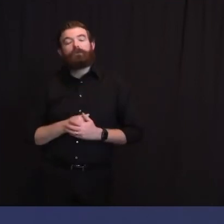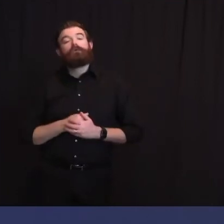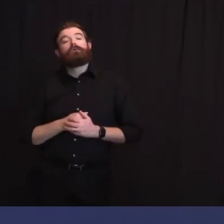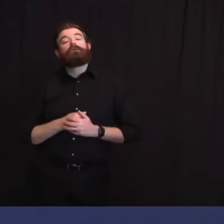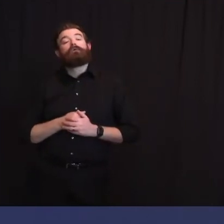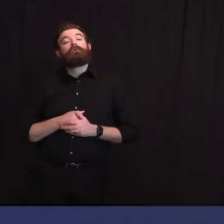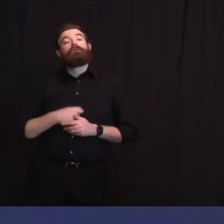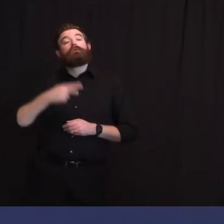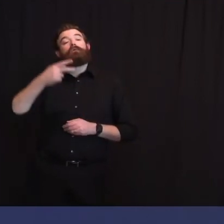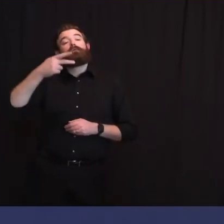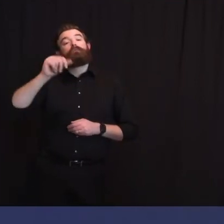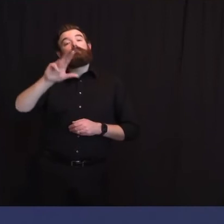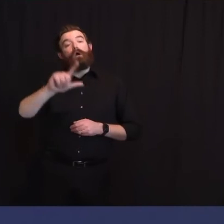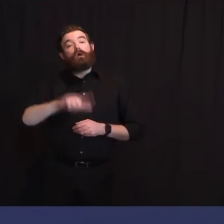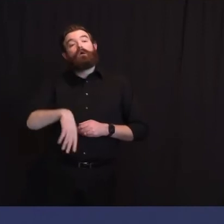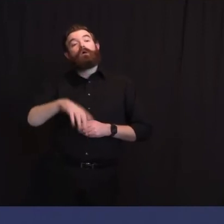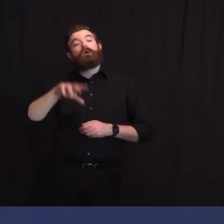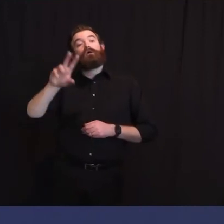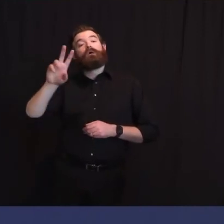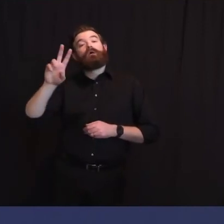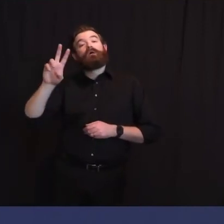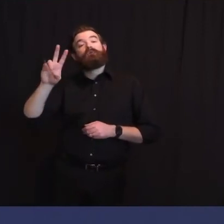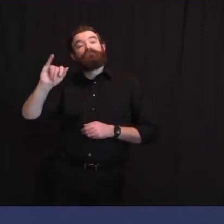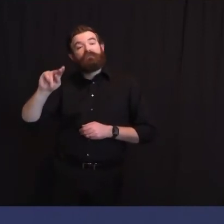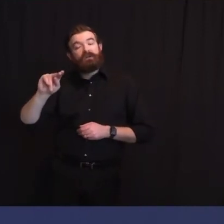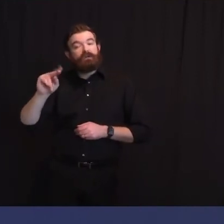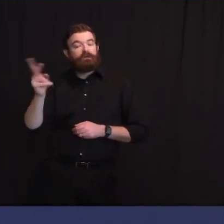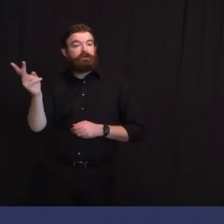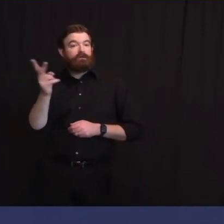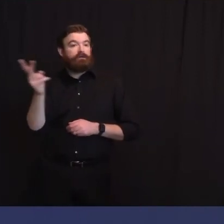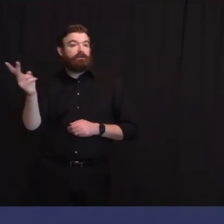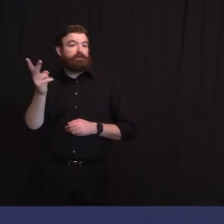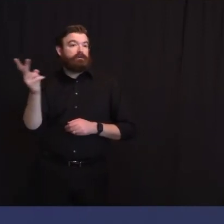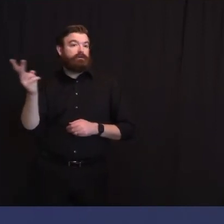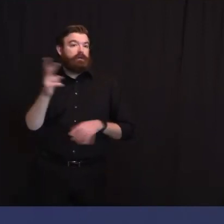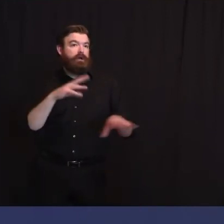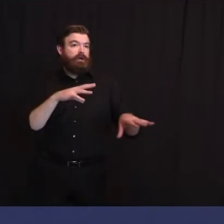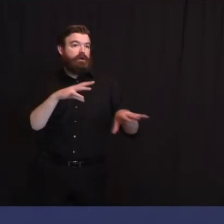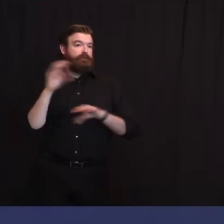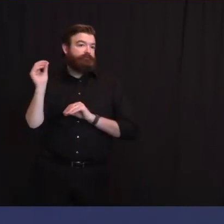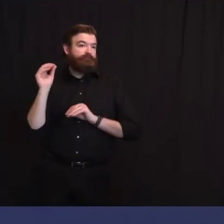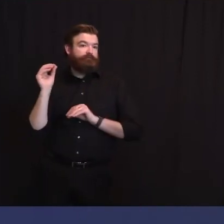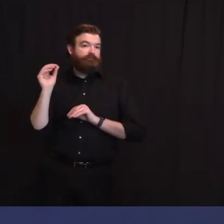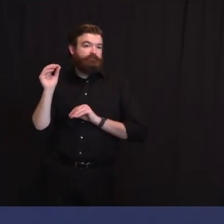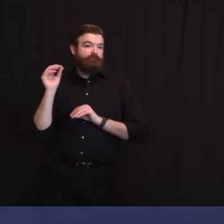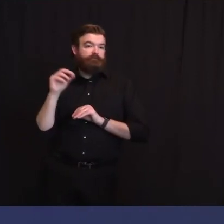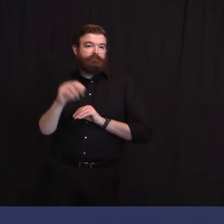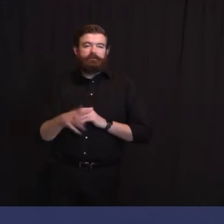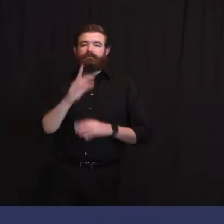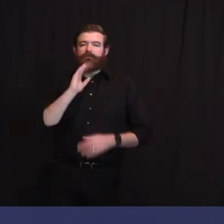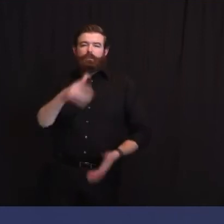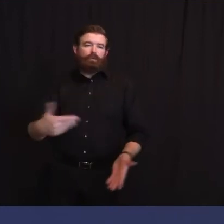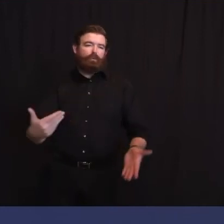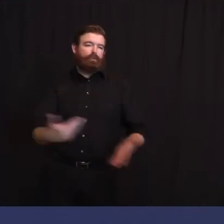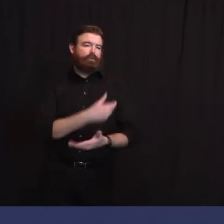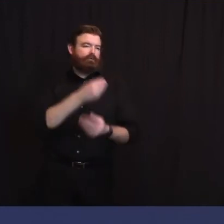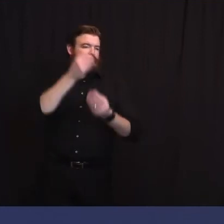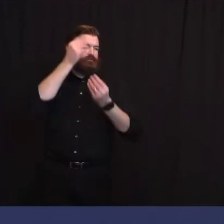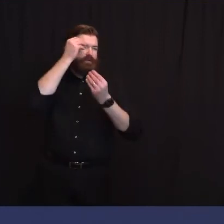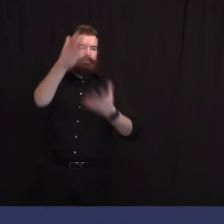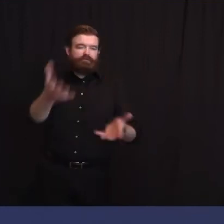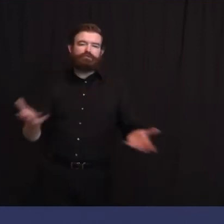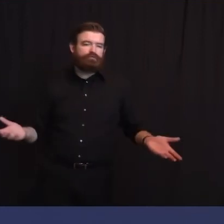doing a great job. Paul and Vinn have, this is literally hot off the press over the past couple of days. So the team that's on the field